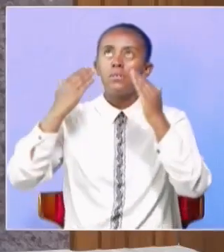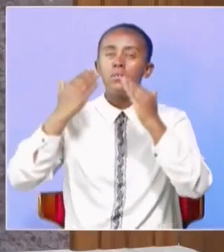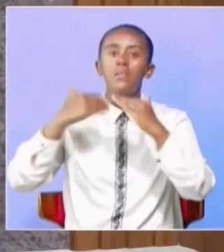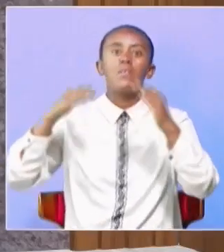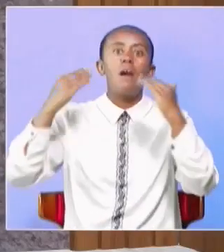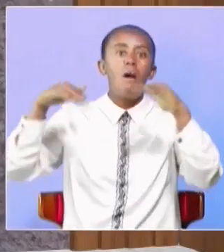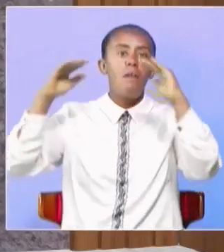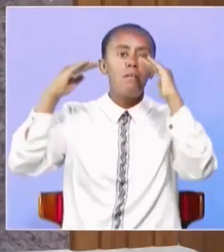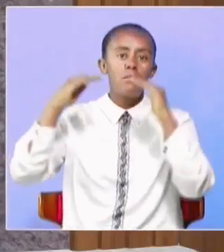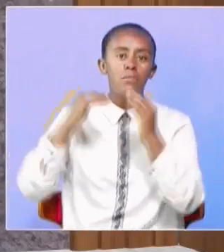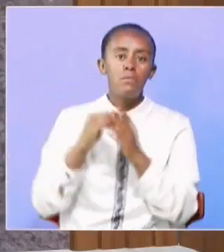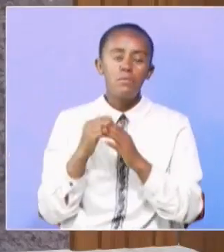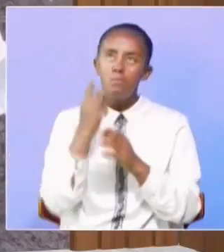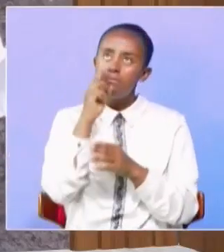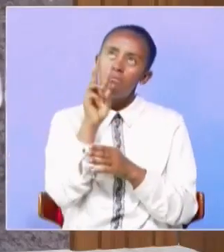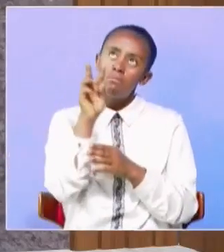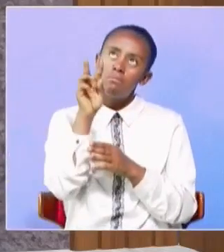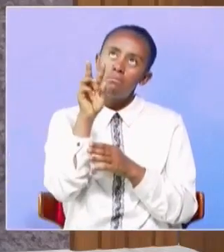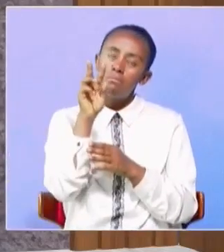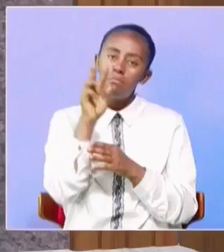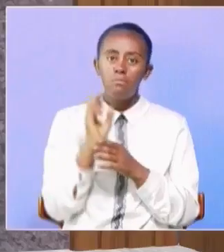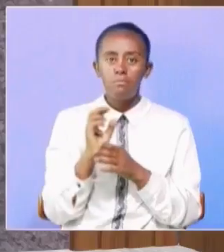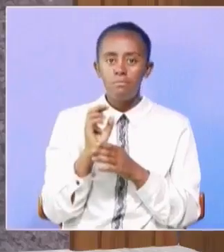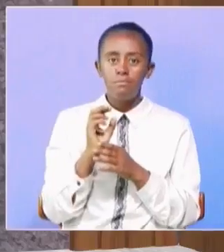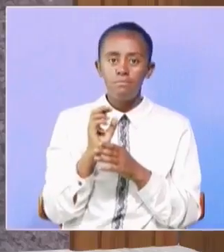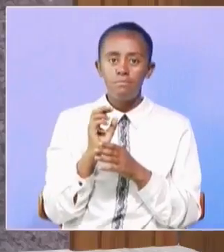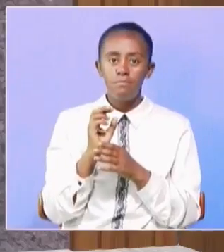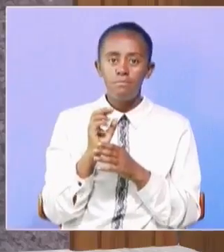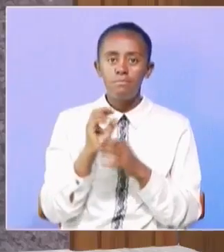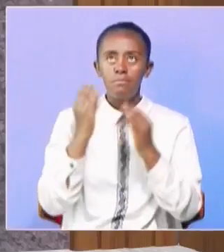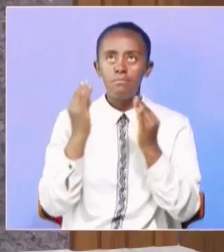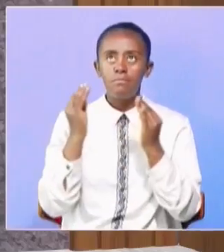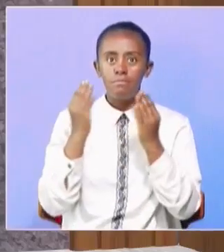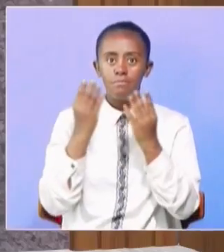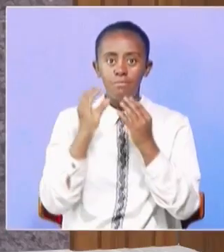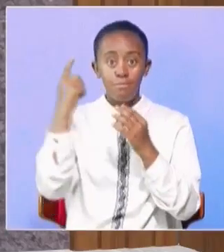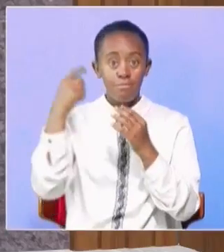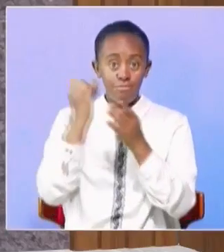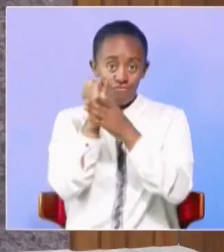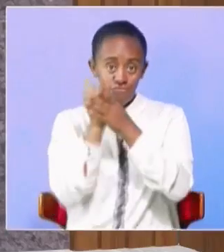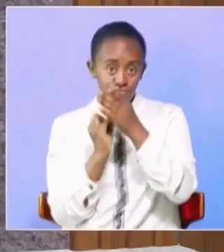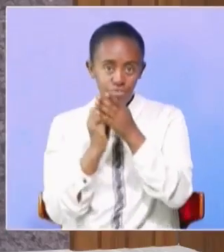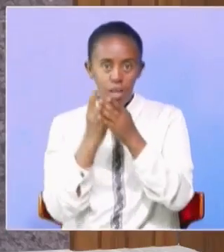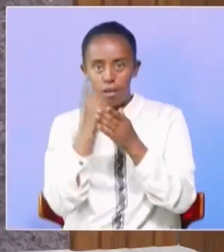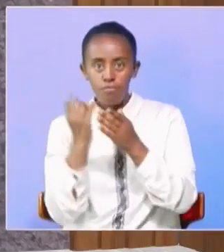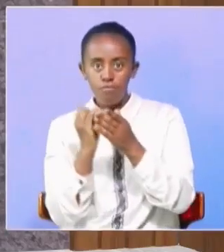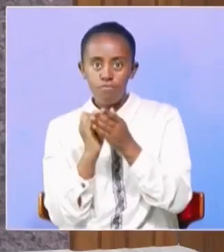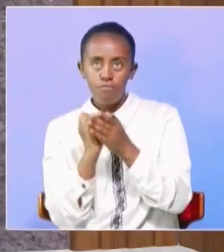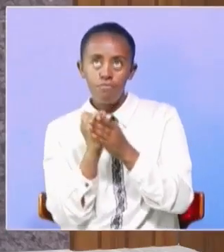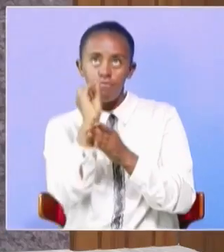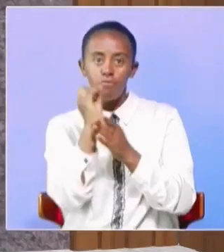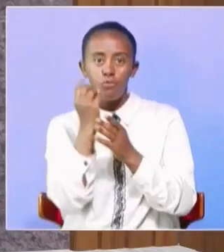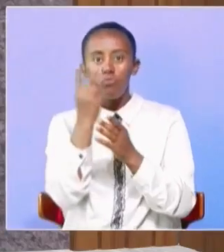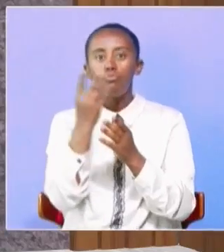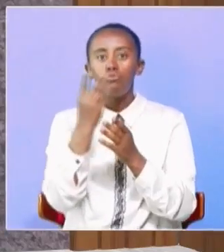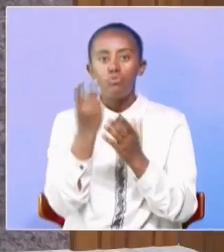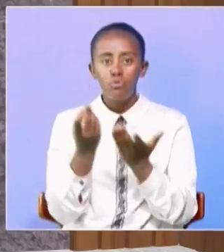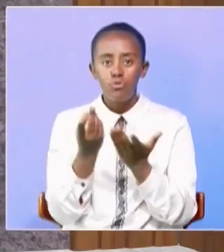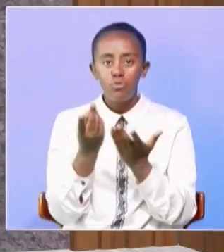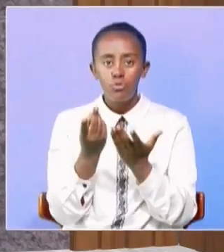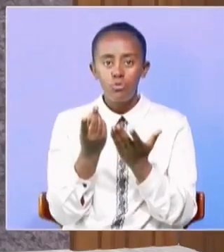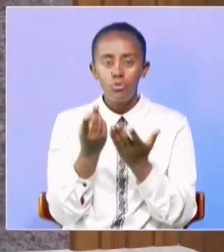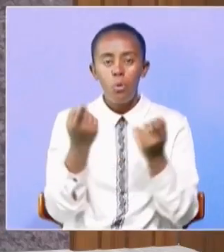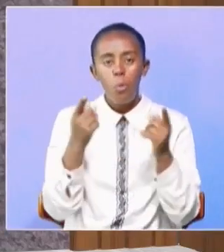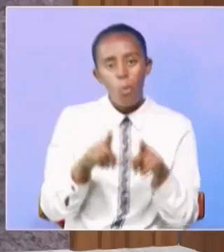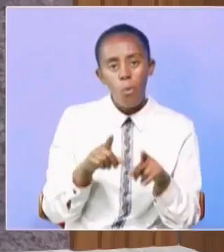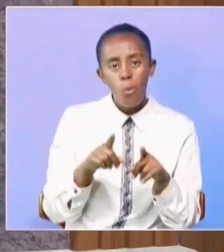some people like watching the dawn, while other people like watching the dusk. So some people like watching